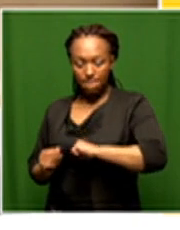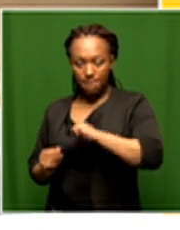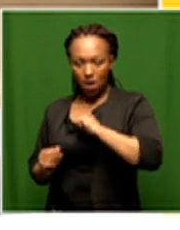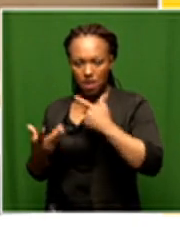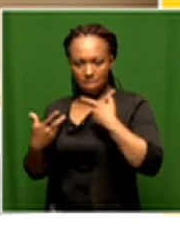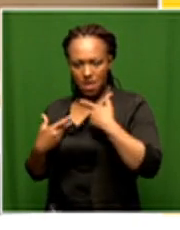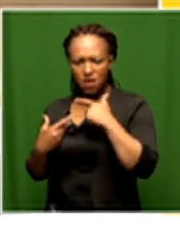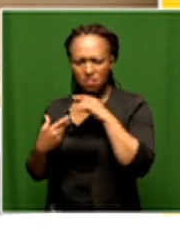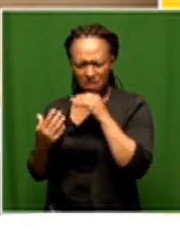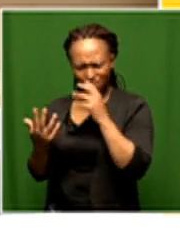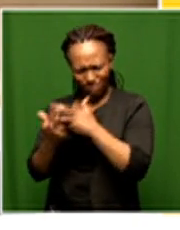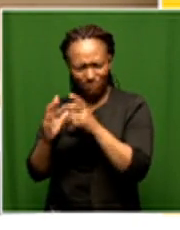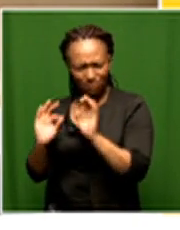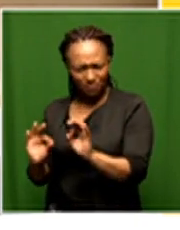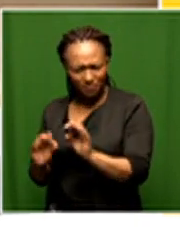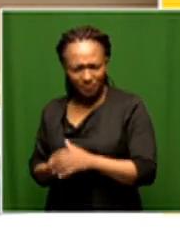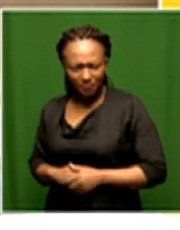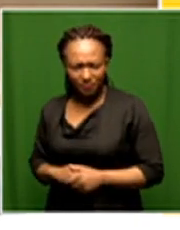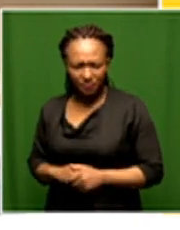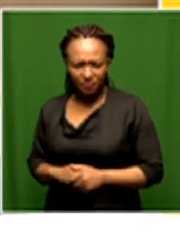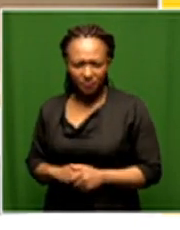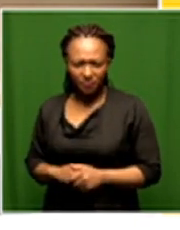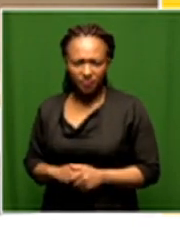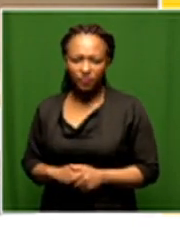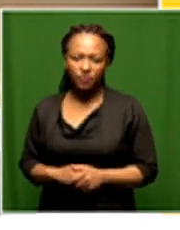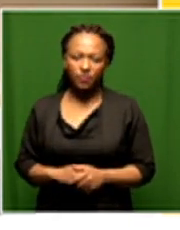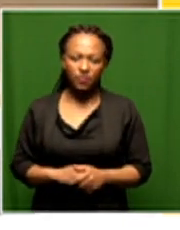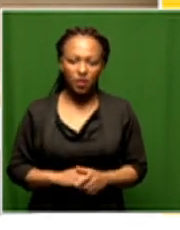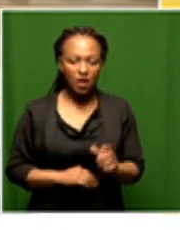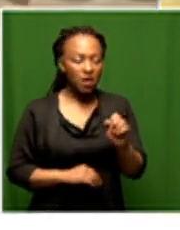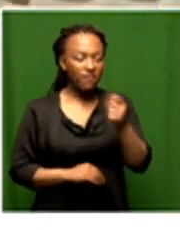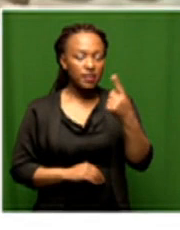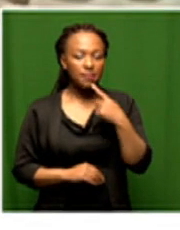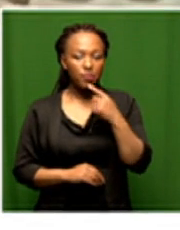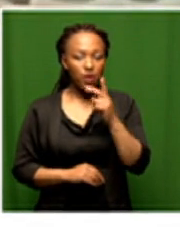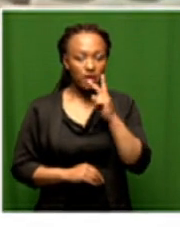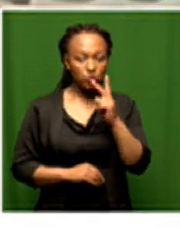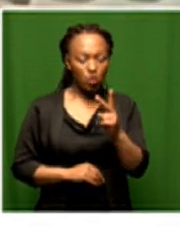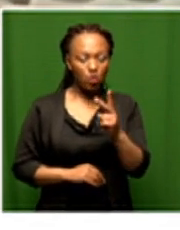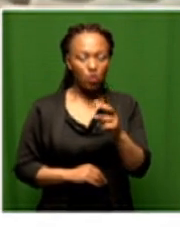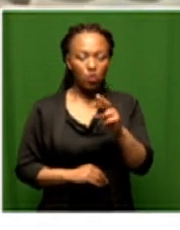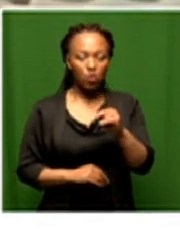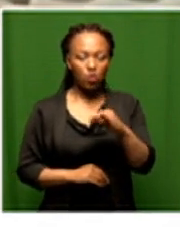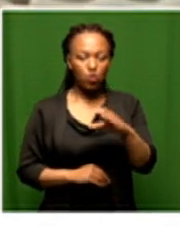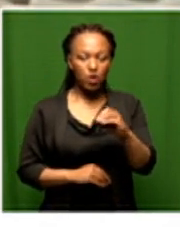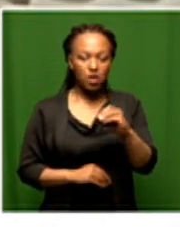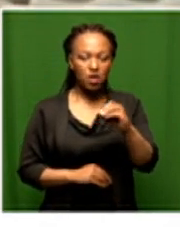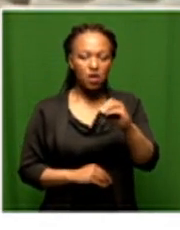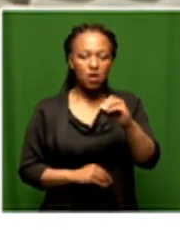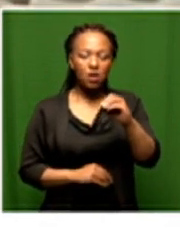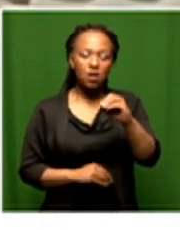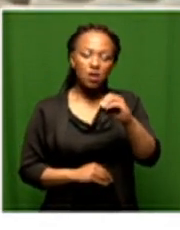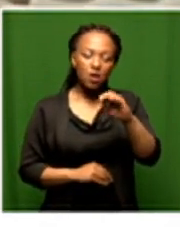me? Yes, I believe so. At first, when I saw RICOFFY's slogan, which is share the fresh, smooth